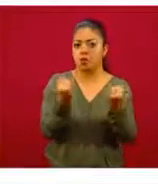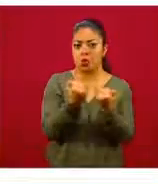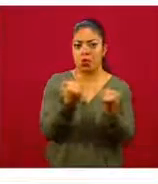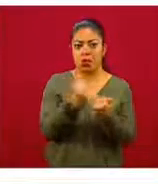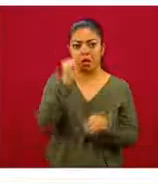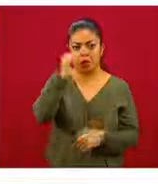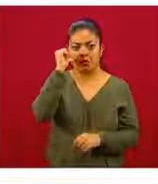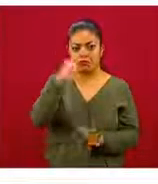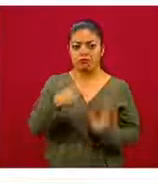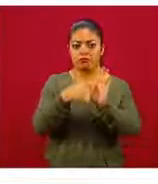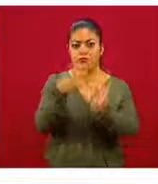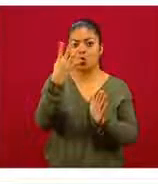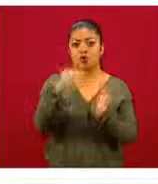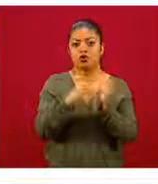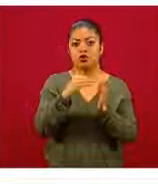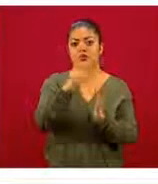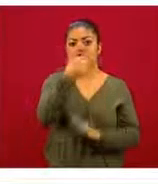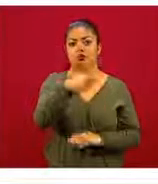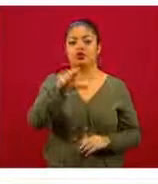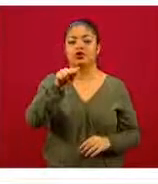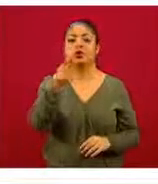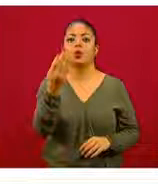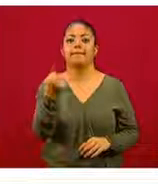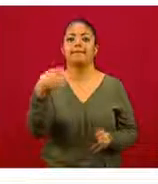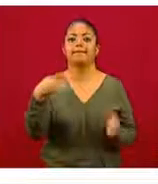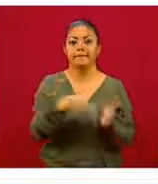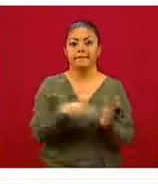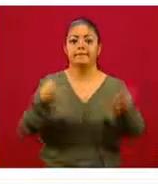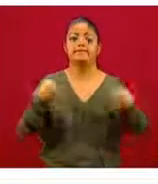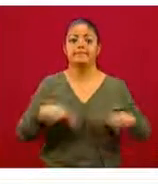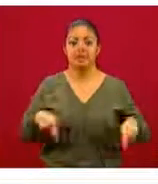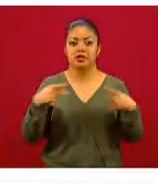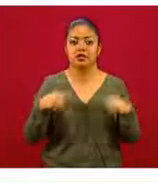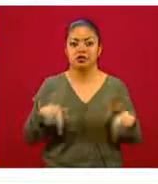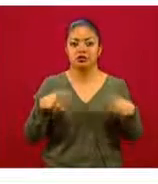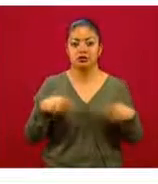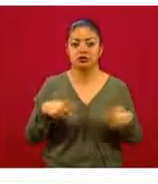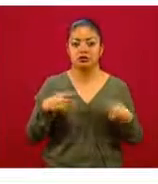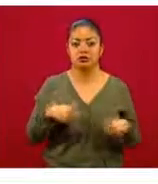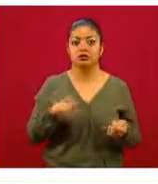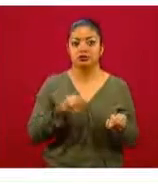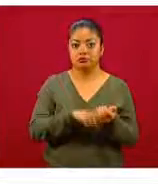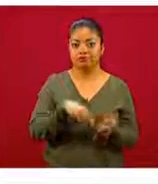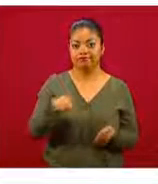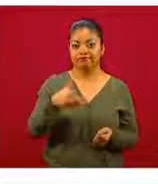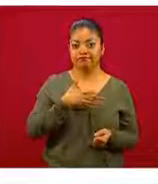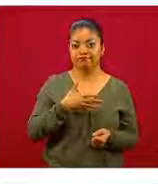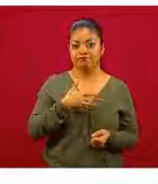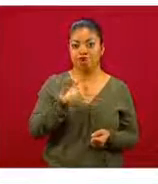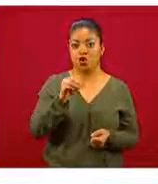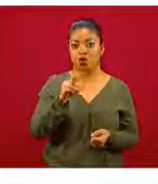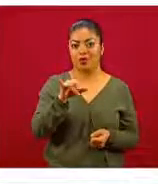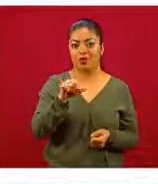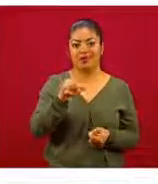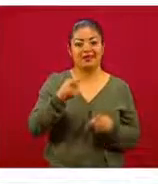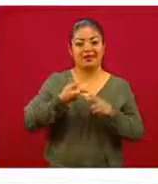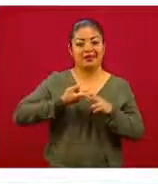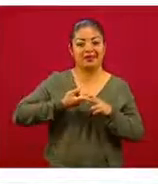ayer presentamos: respect to the numbers, but they're the 4.789.000 same ones that we personas did to you han yesterday. tenido COVID desde el inicio We de la have